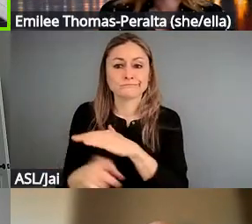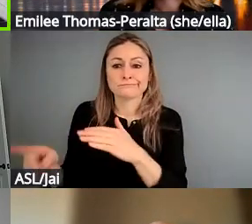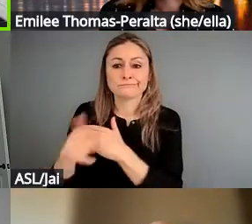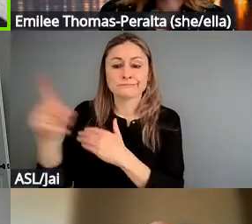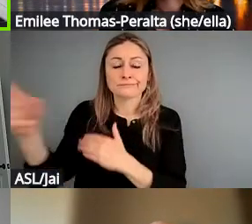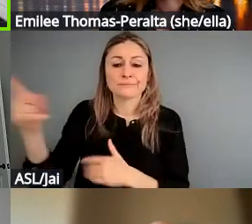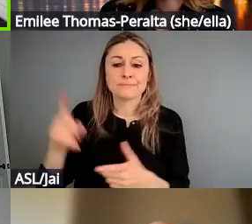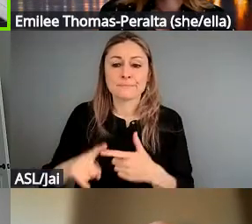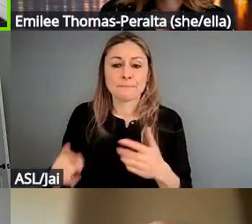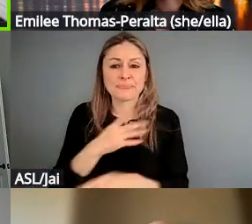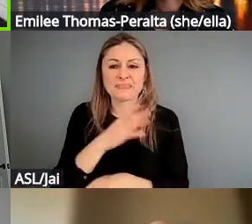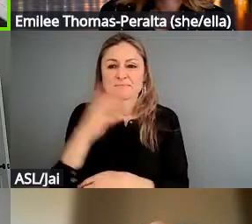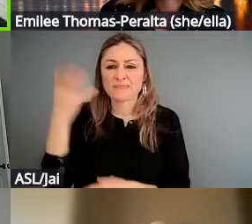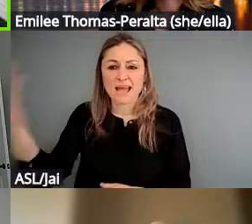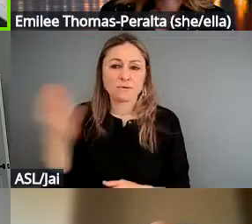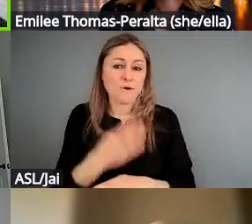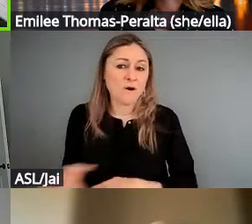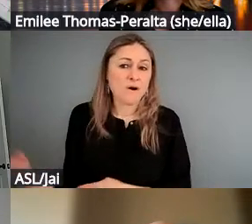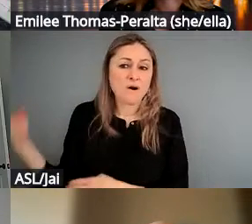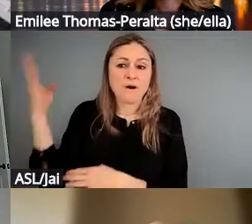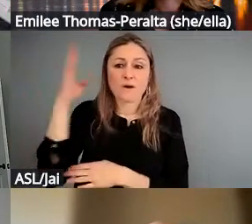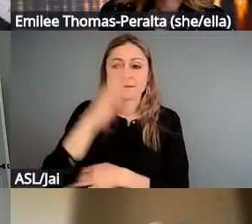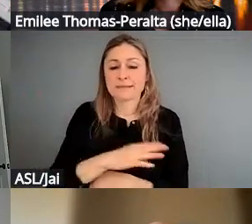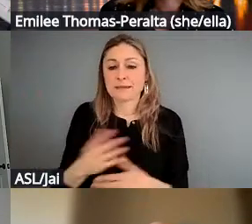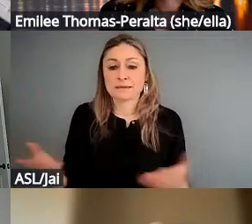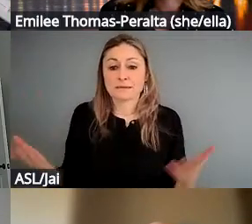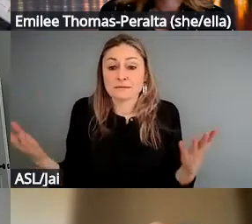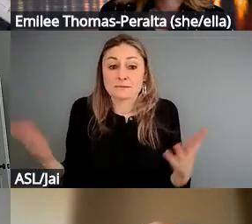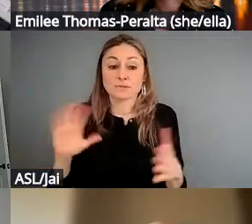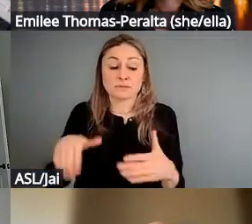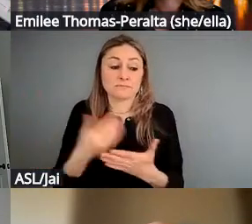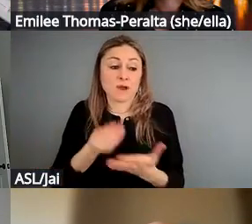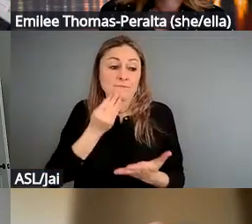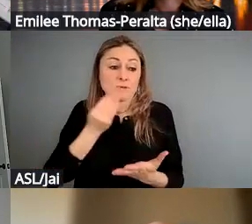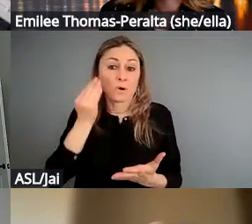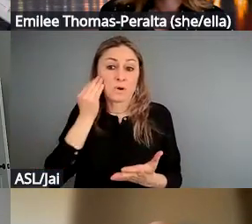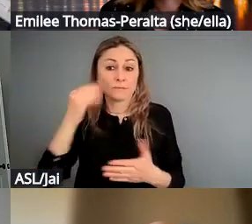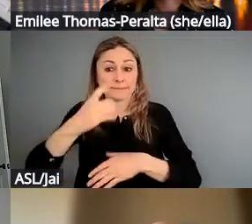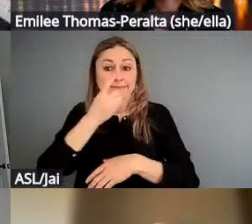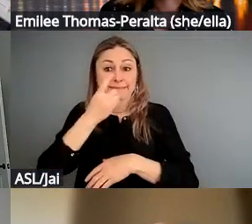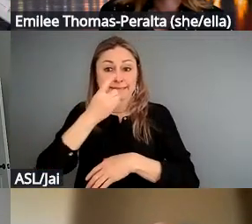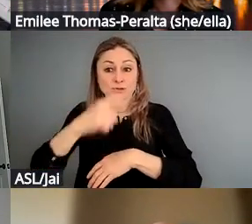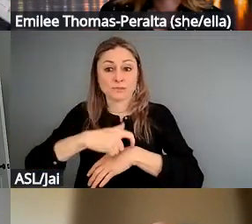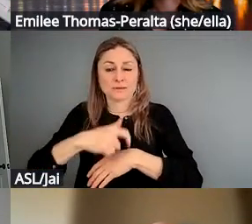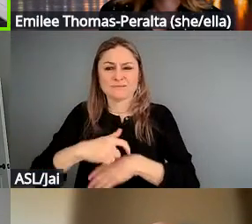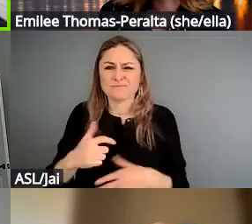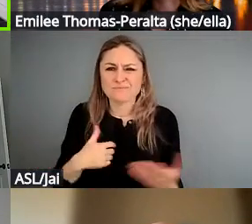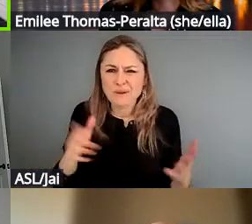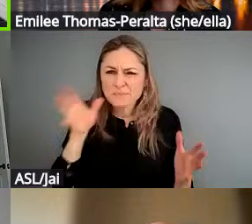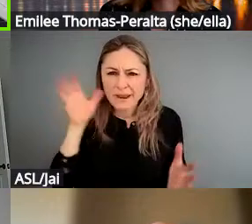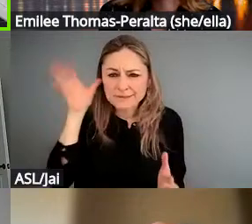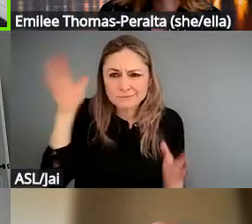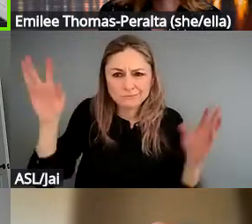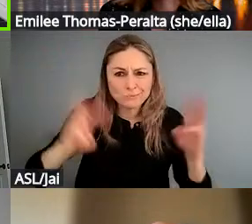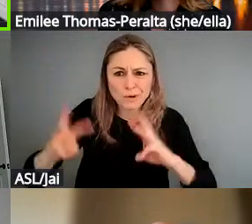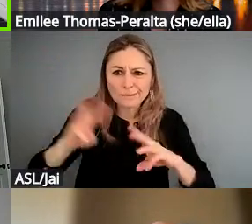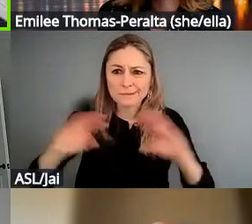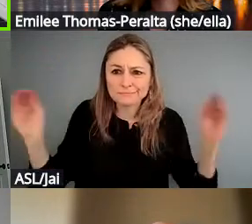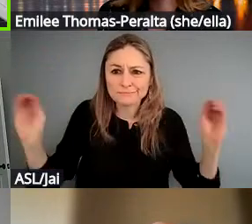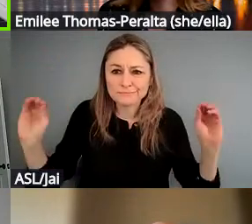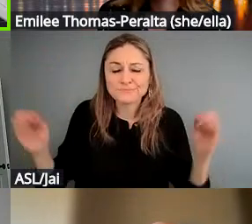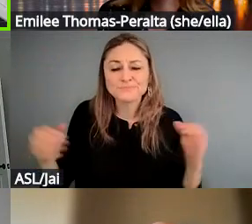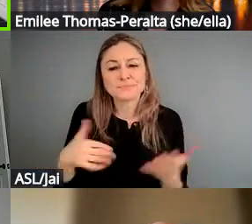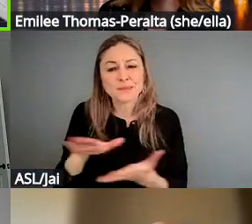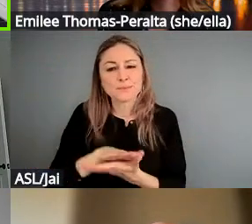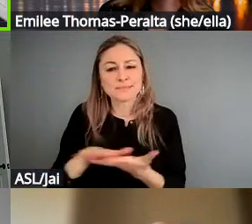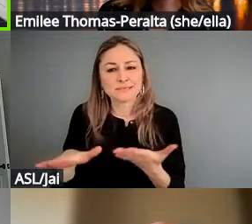be gone all day and just have to be home by dinner time. And I don't think my parents worried about it. So that was nice.